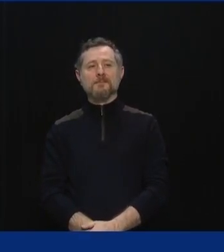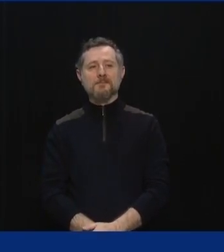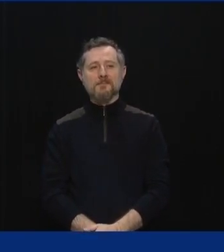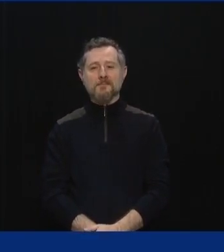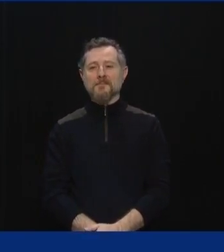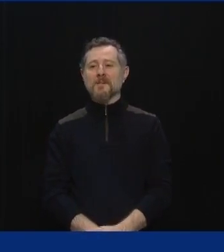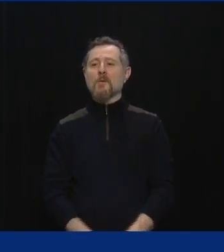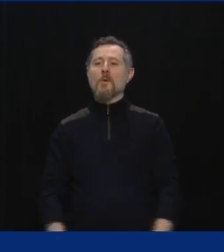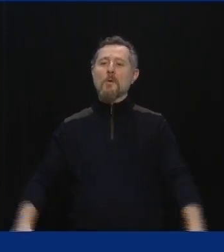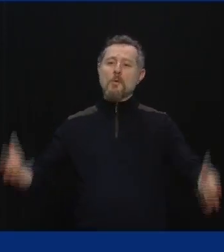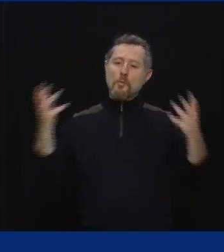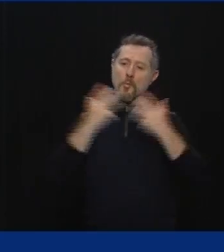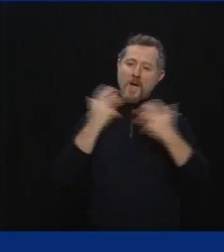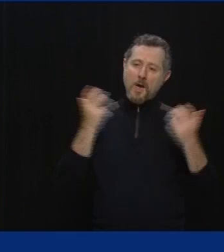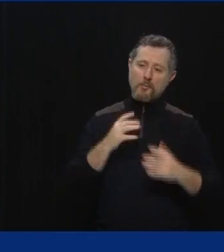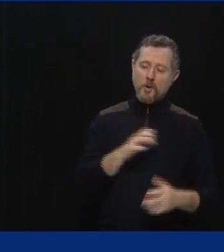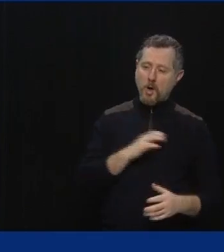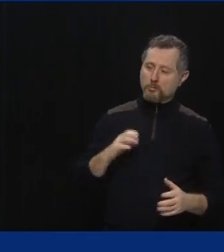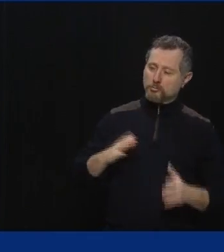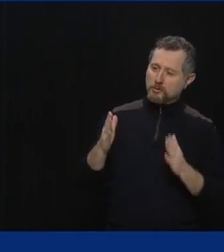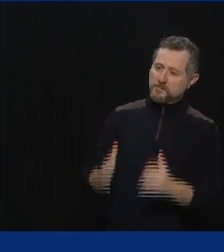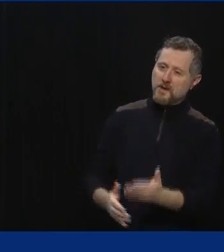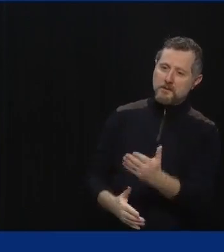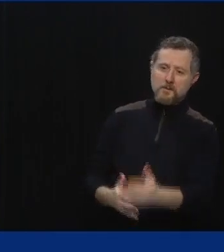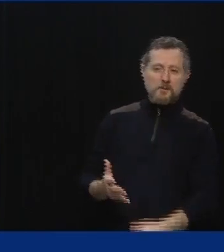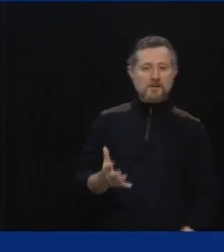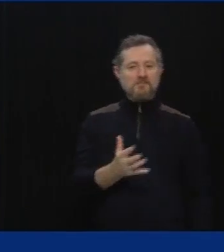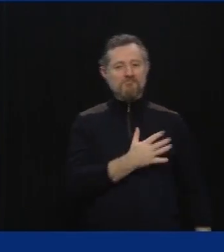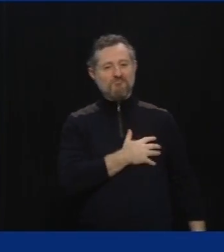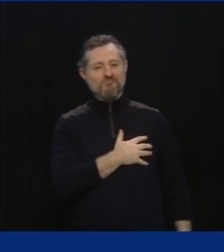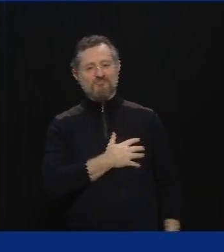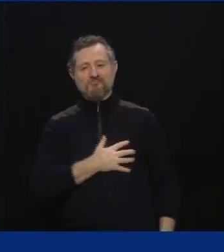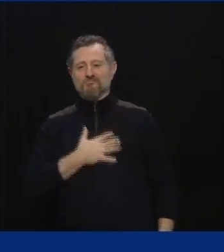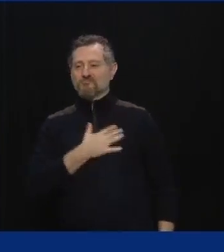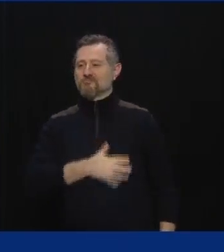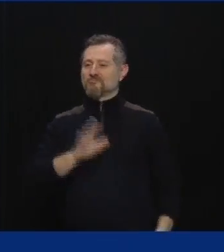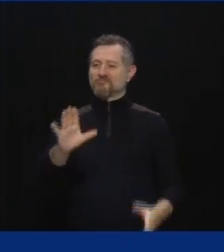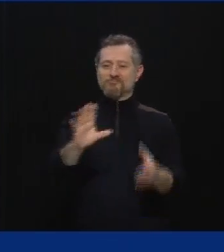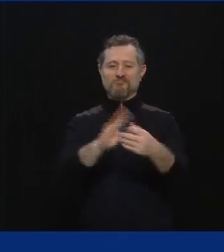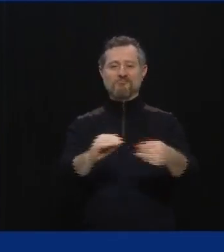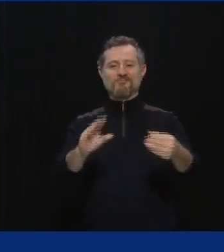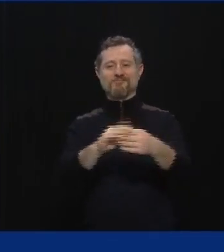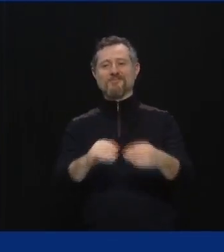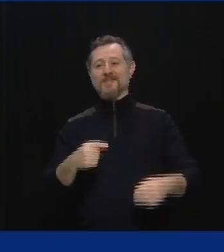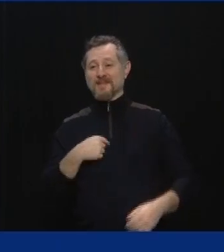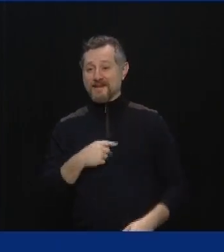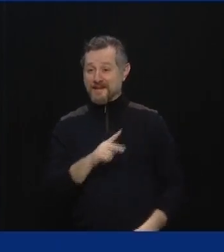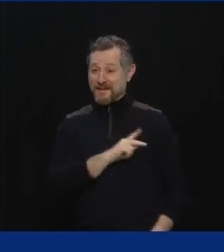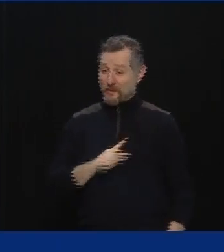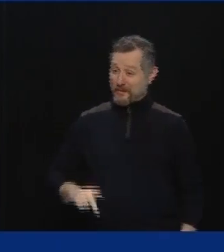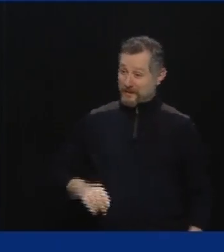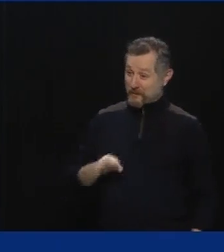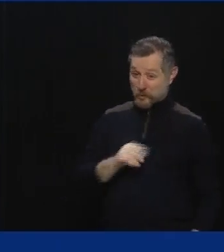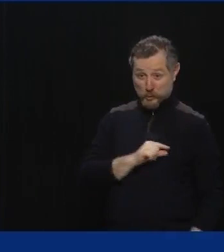Wow, thank you, Congressman. I really appreciate those words, King of Queens,